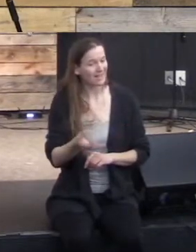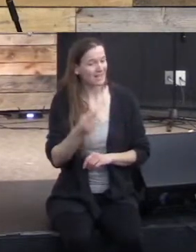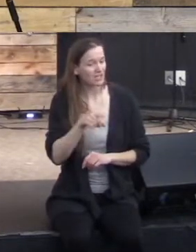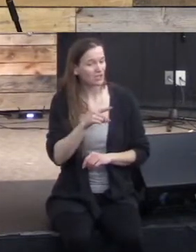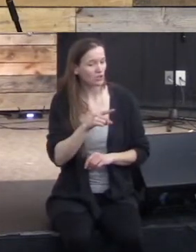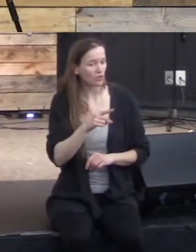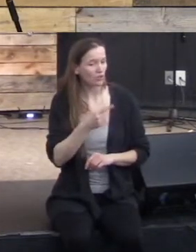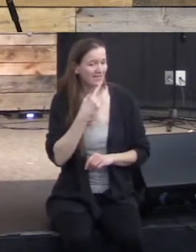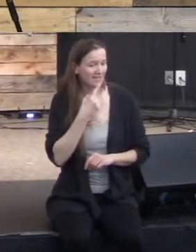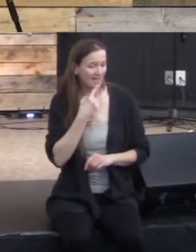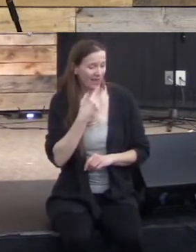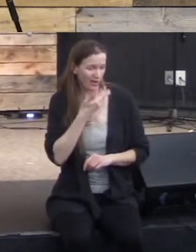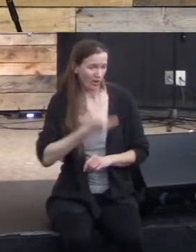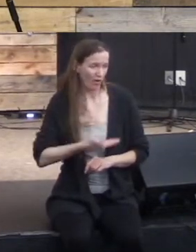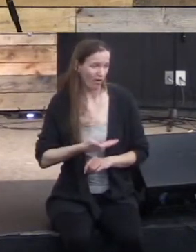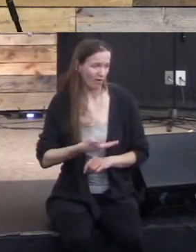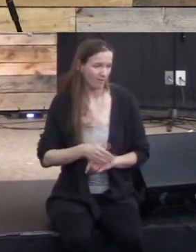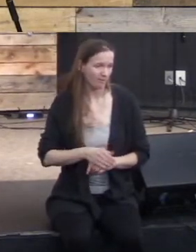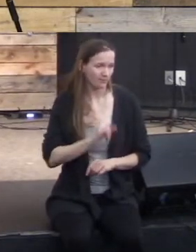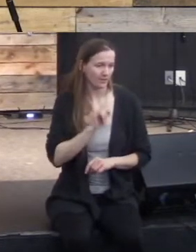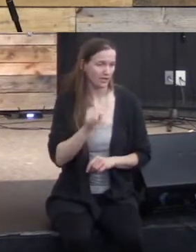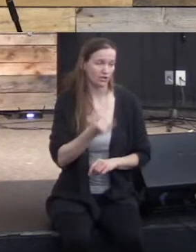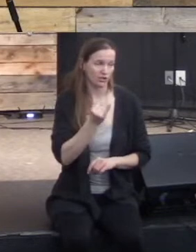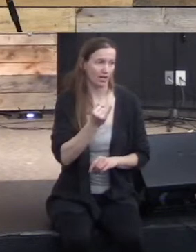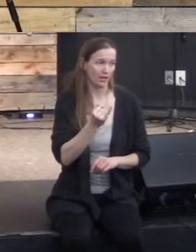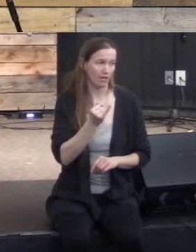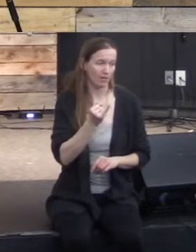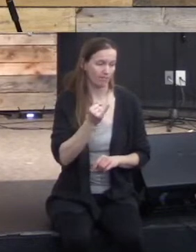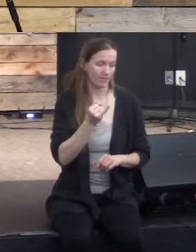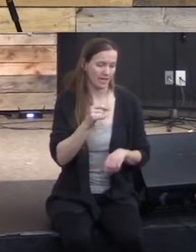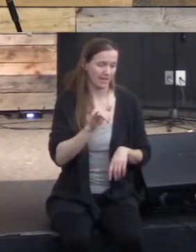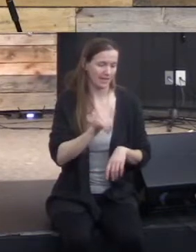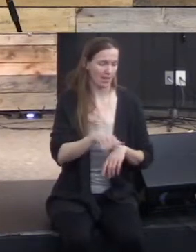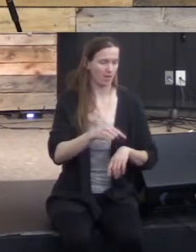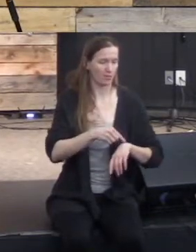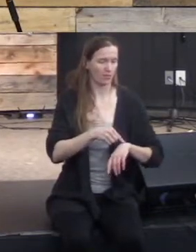Jacob in this moment says, I am.